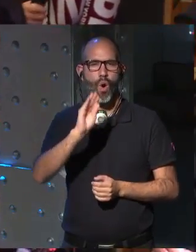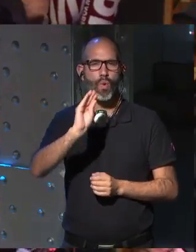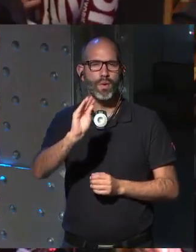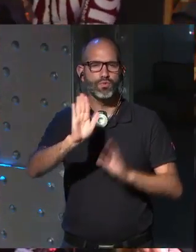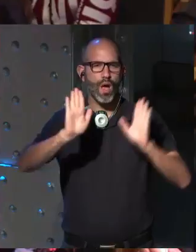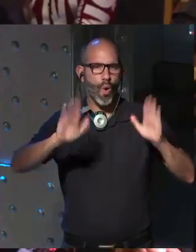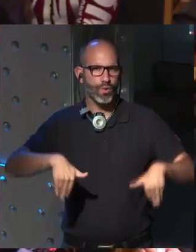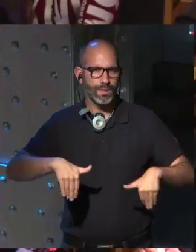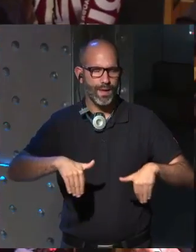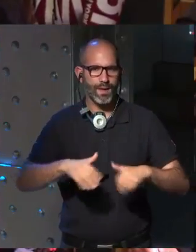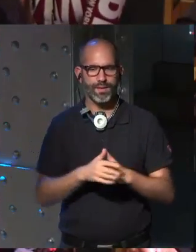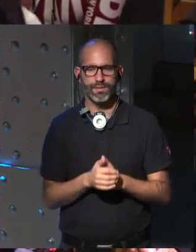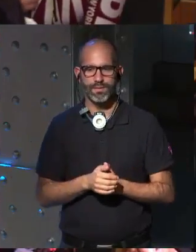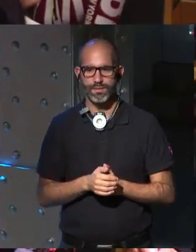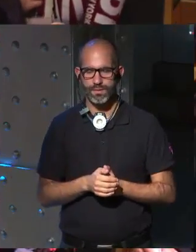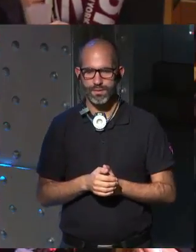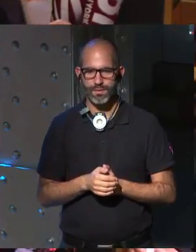I'd like to ask a last question.